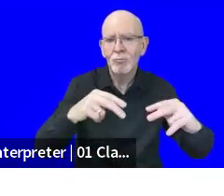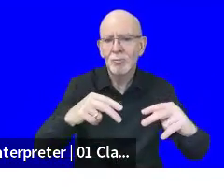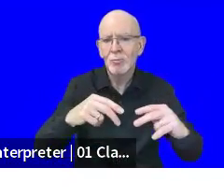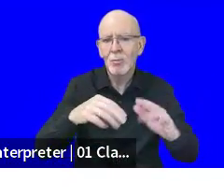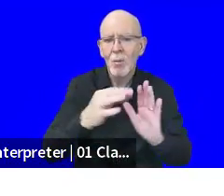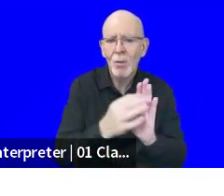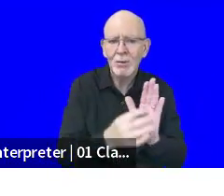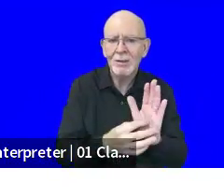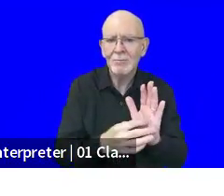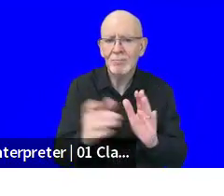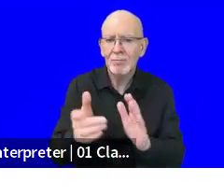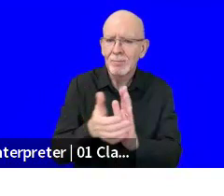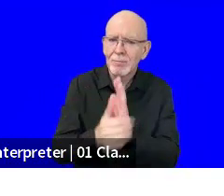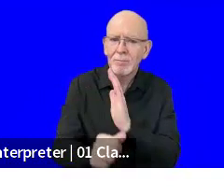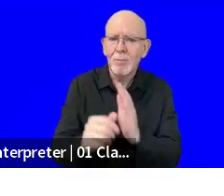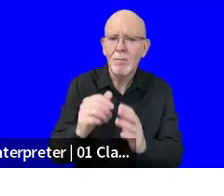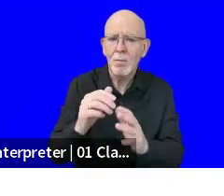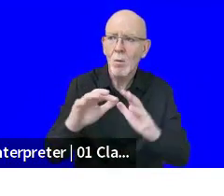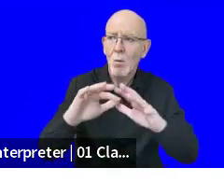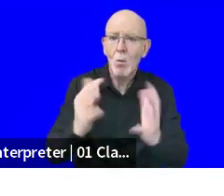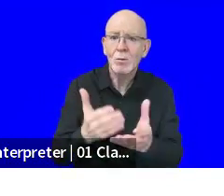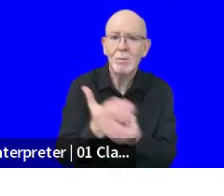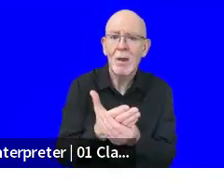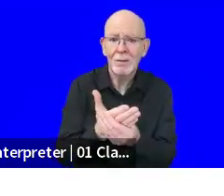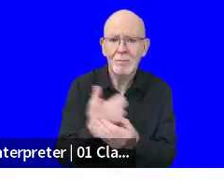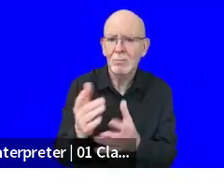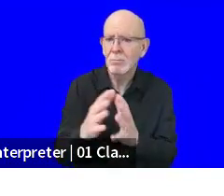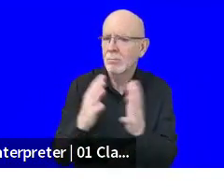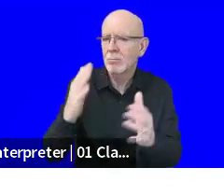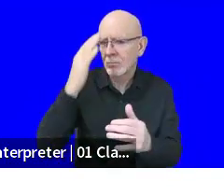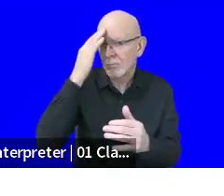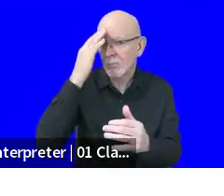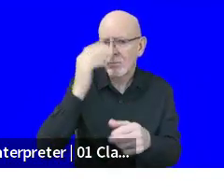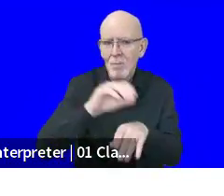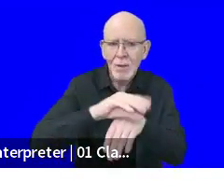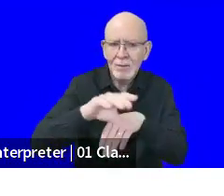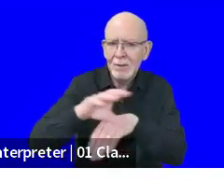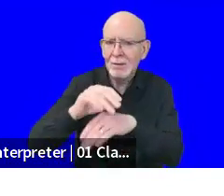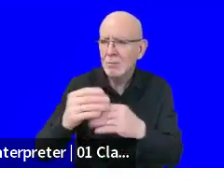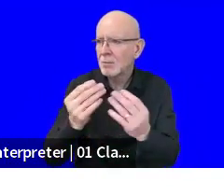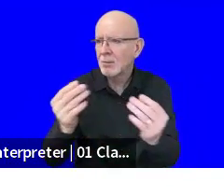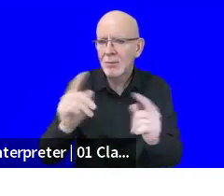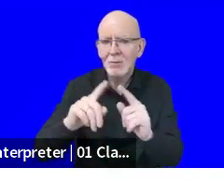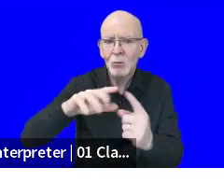service development, including with regards to persons with disabilities.